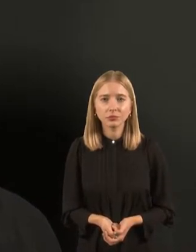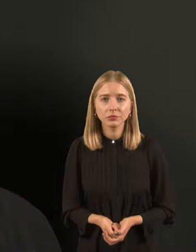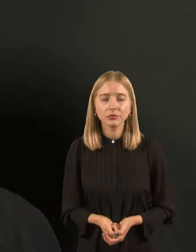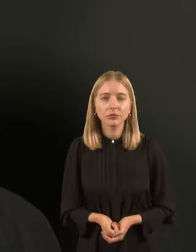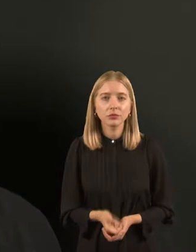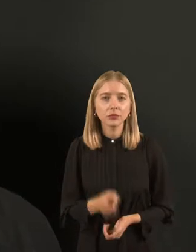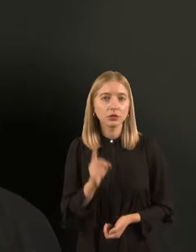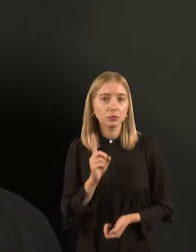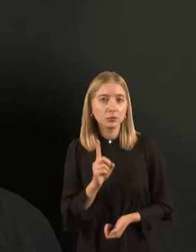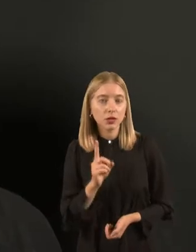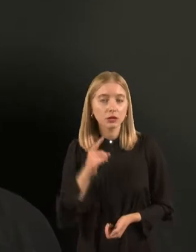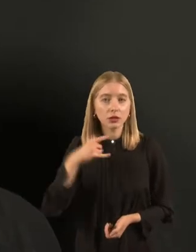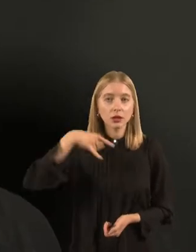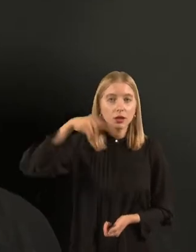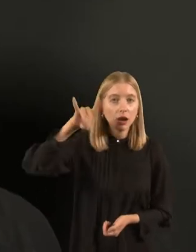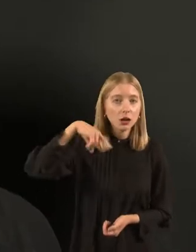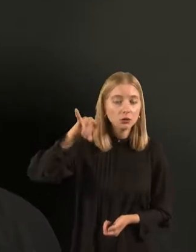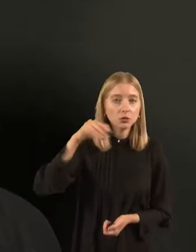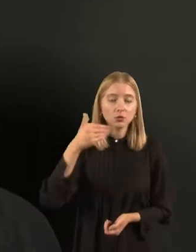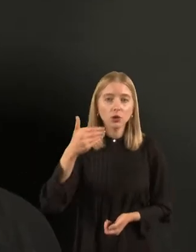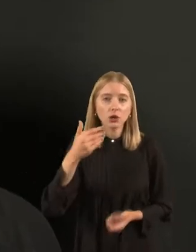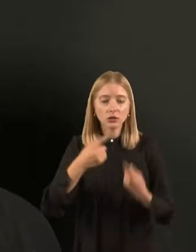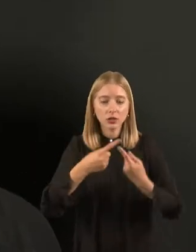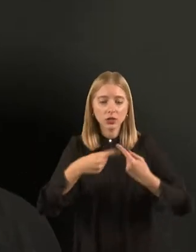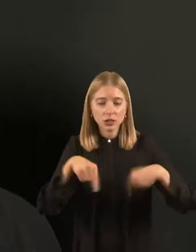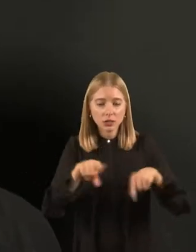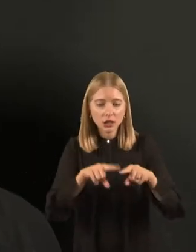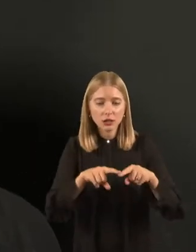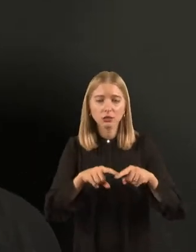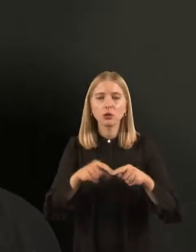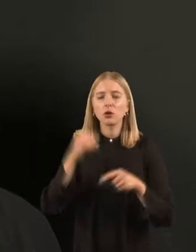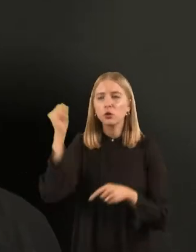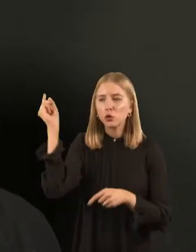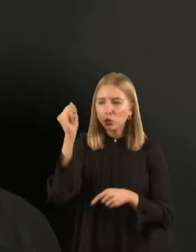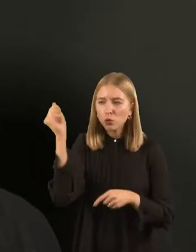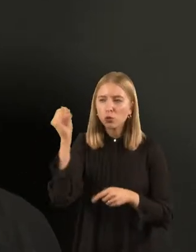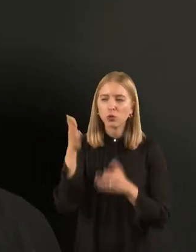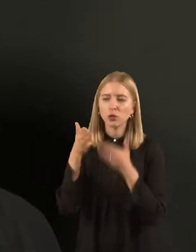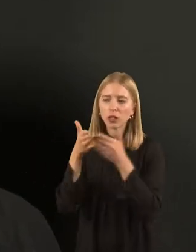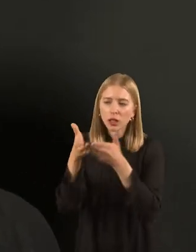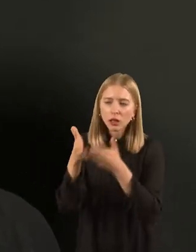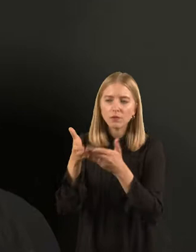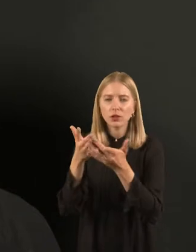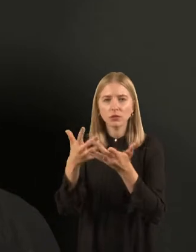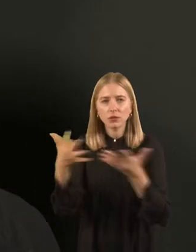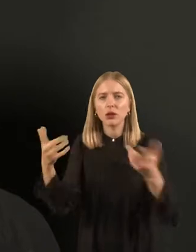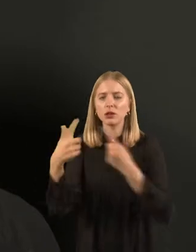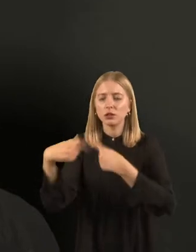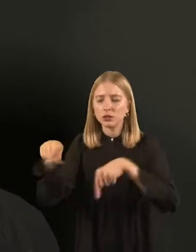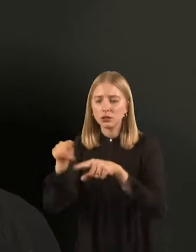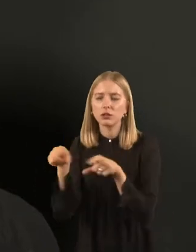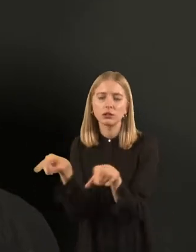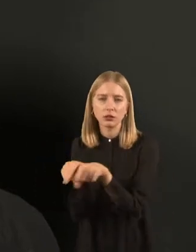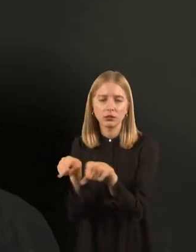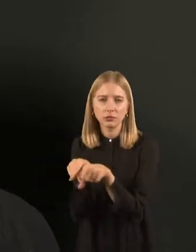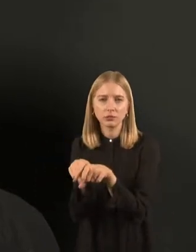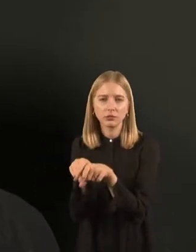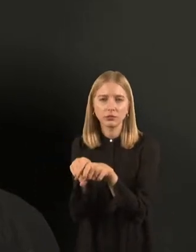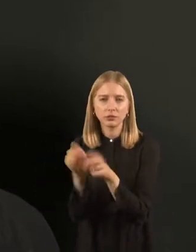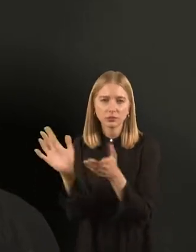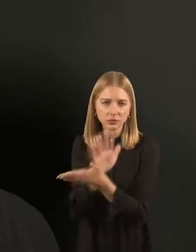subsector, we also have, or we will be facing emissions that we need to reduce or we need